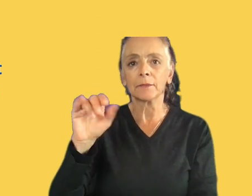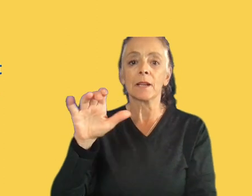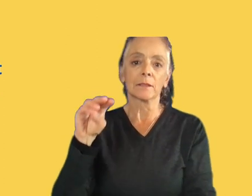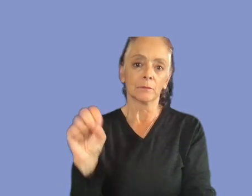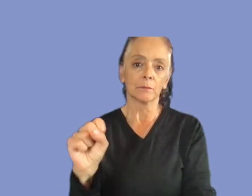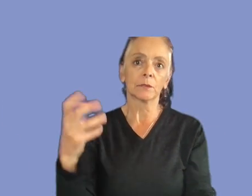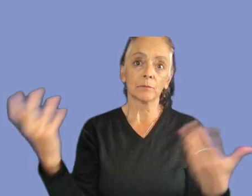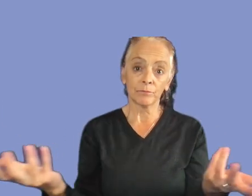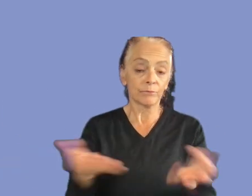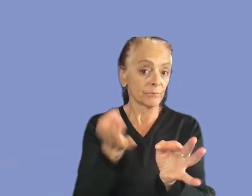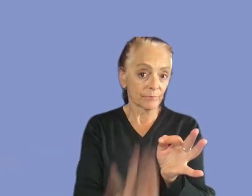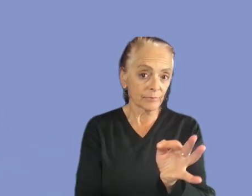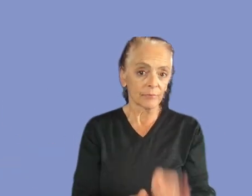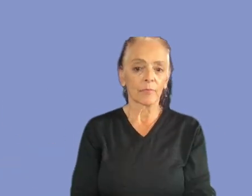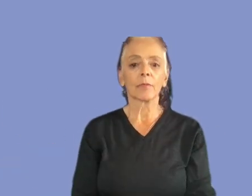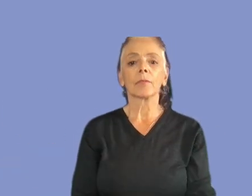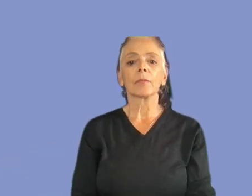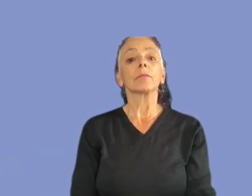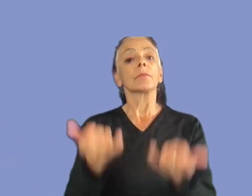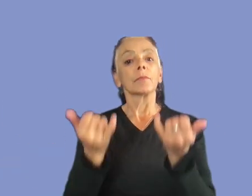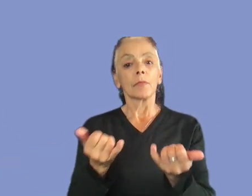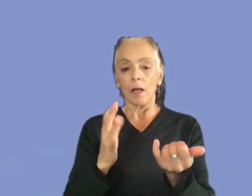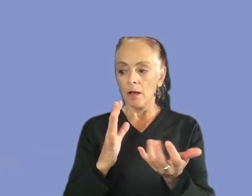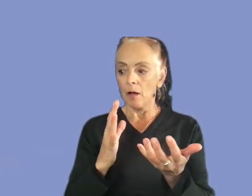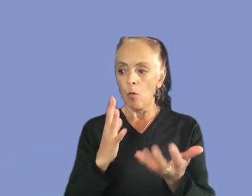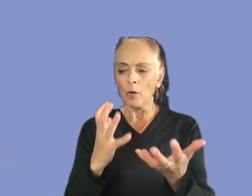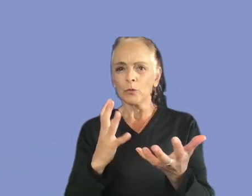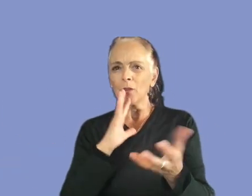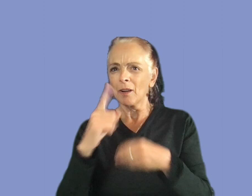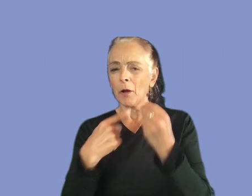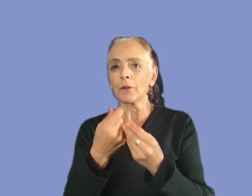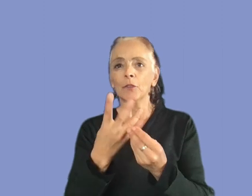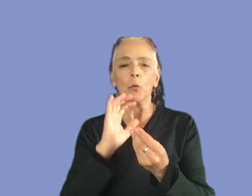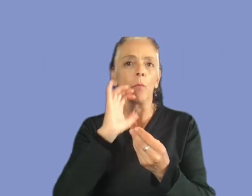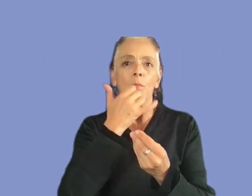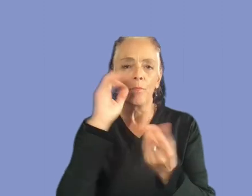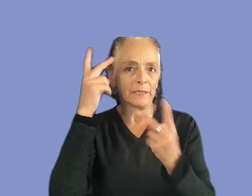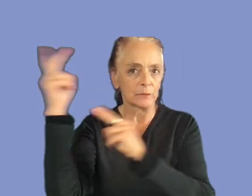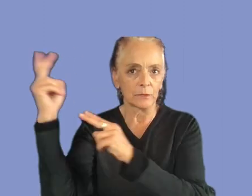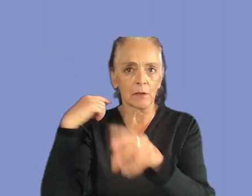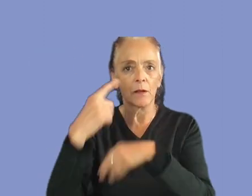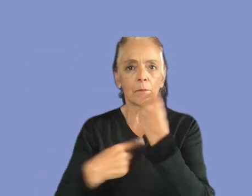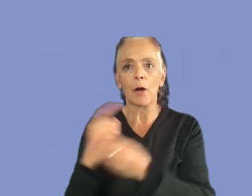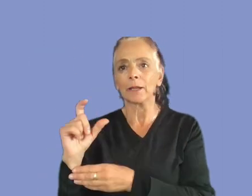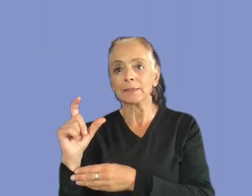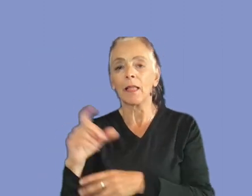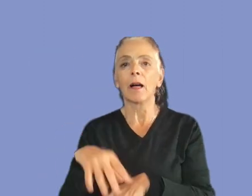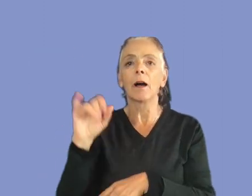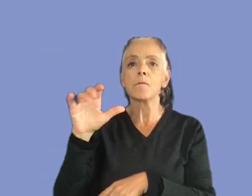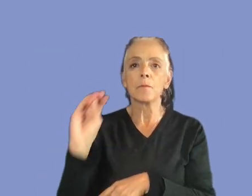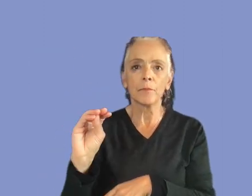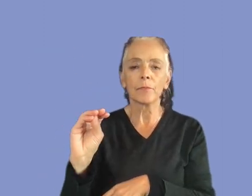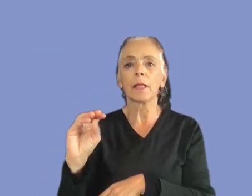simple. Now, I'd like to take some time to debunk a few misconceptions about Islam and Muslims. I could talk for